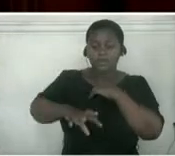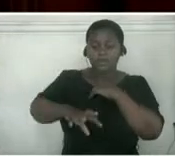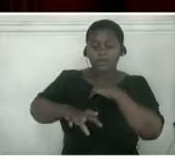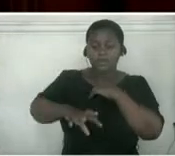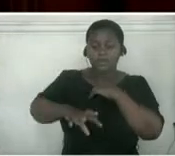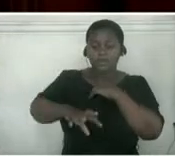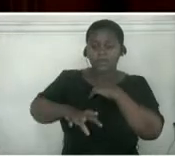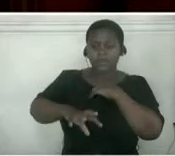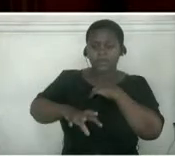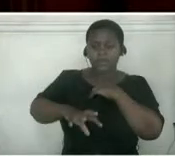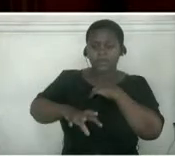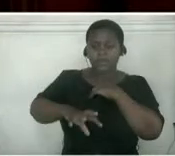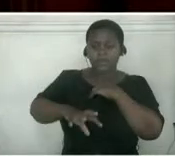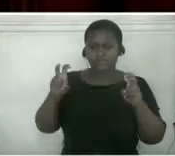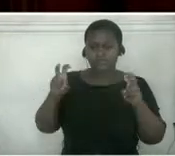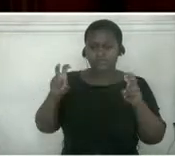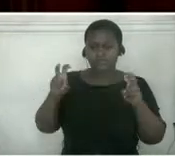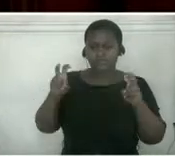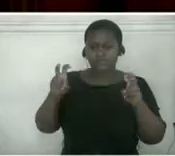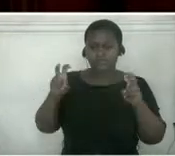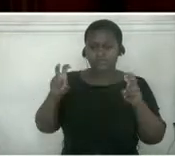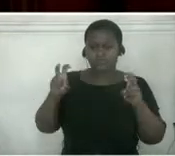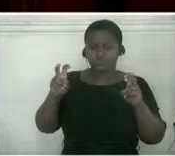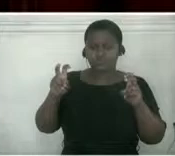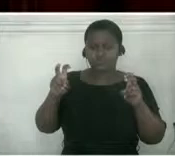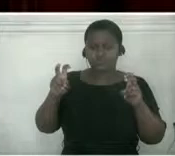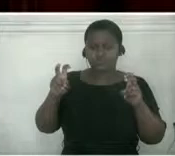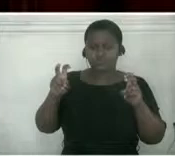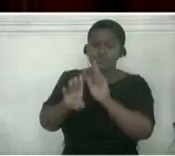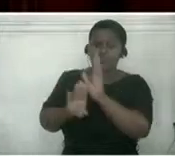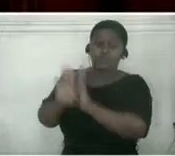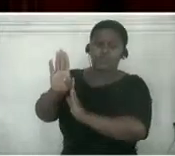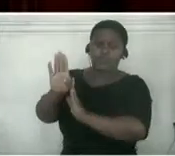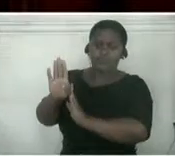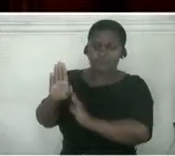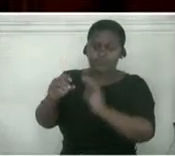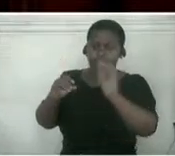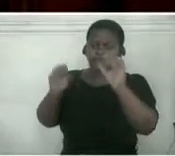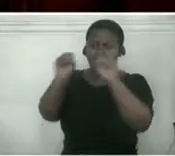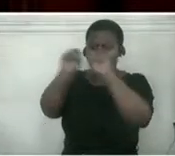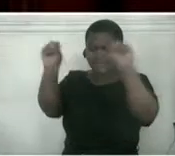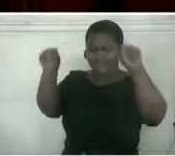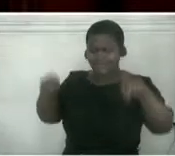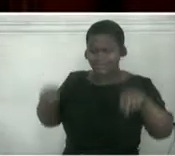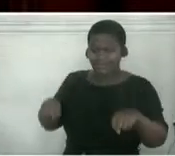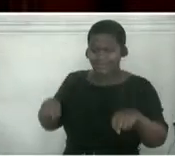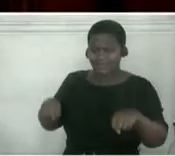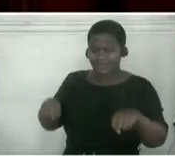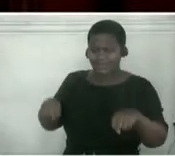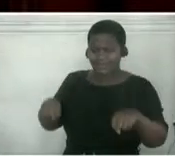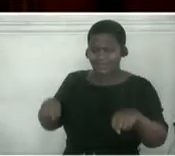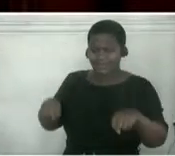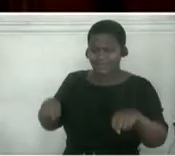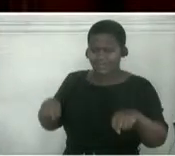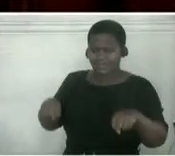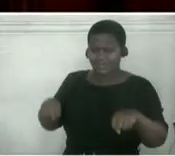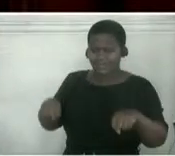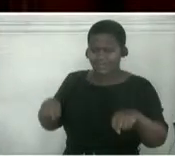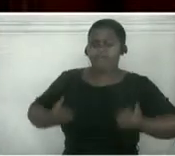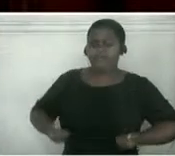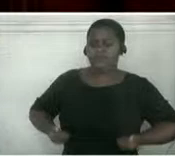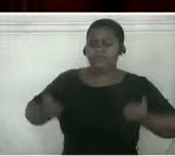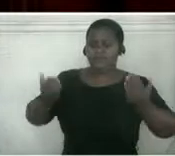governance and improving the systems of effective service delivery.